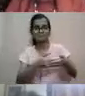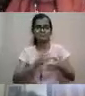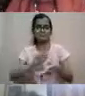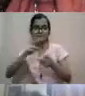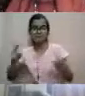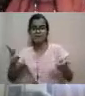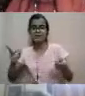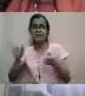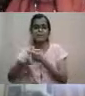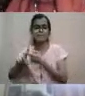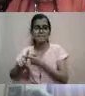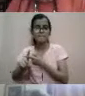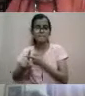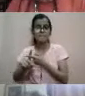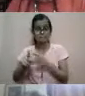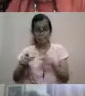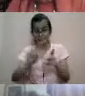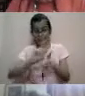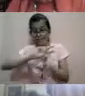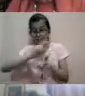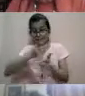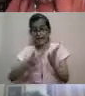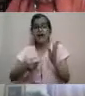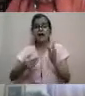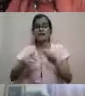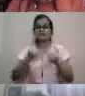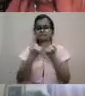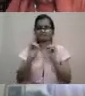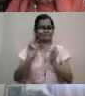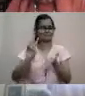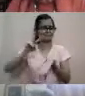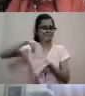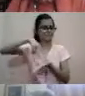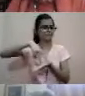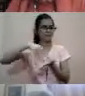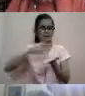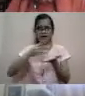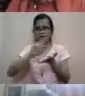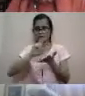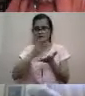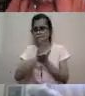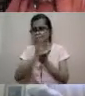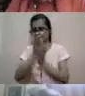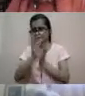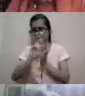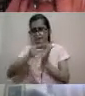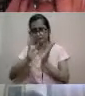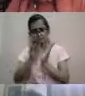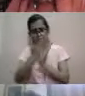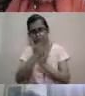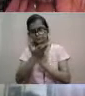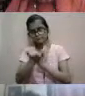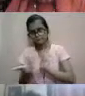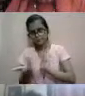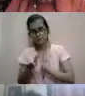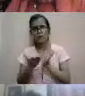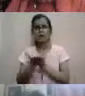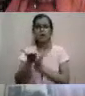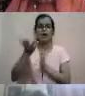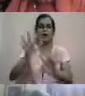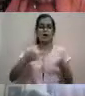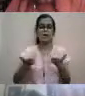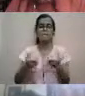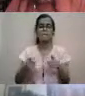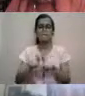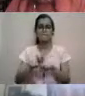notion of the kinds of interdependencies and the way in which human sociality itself is built upon the notion